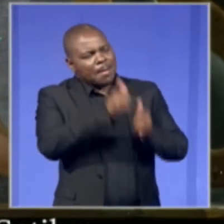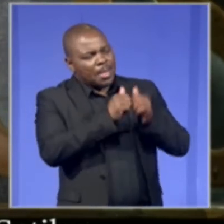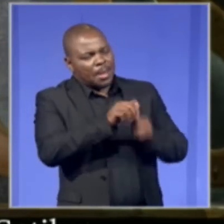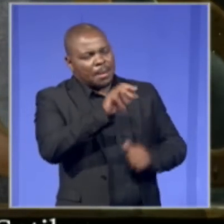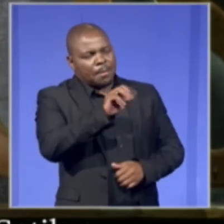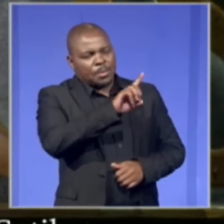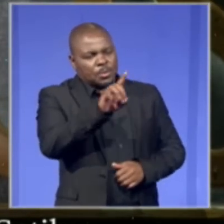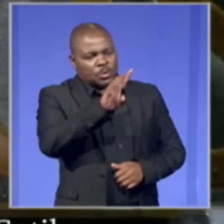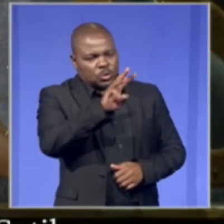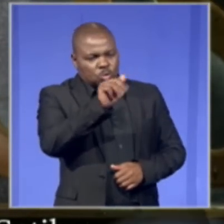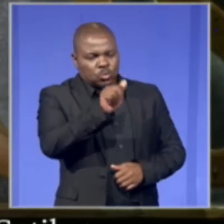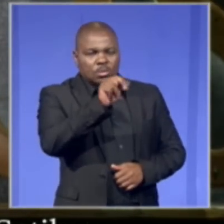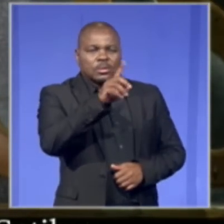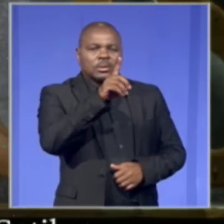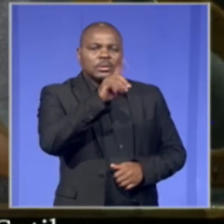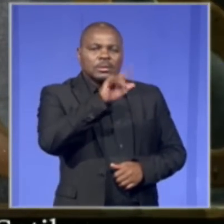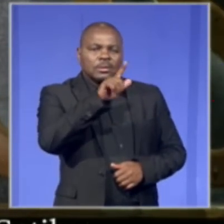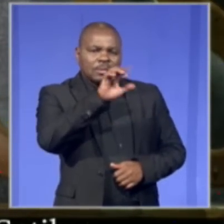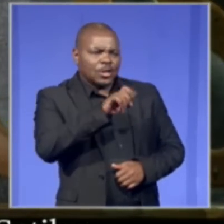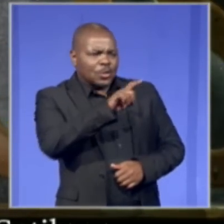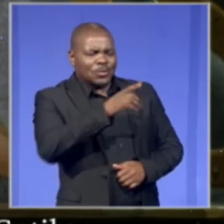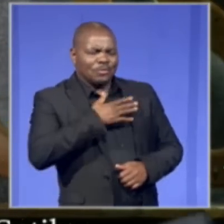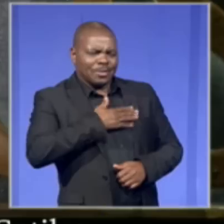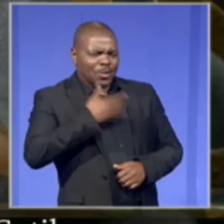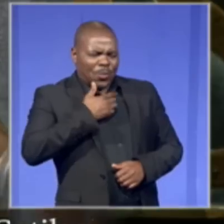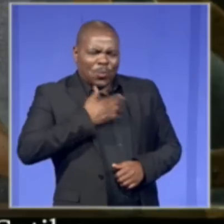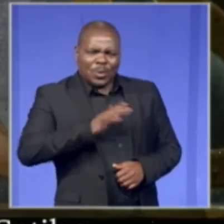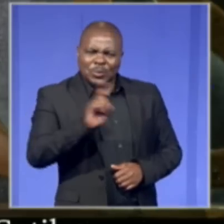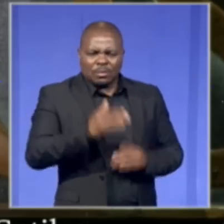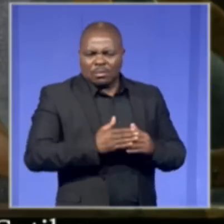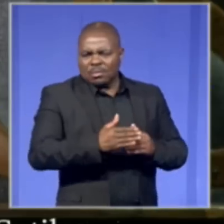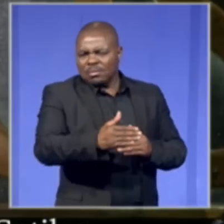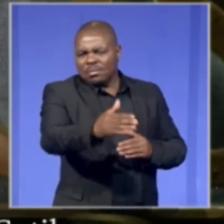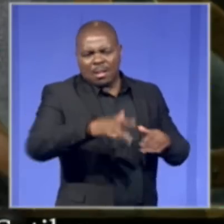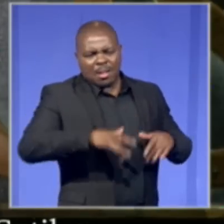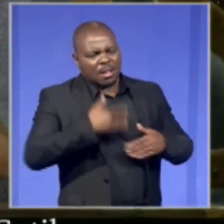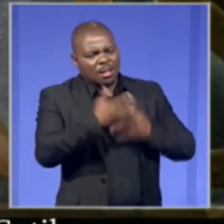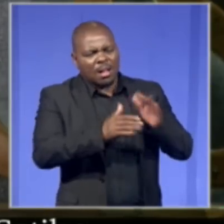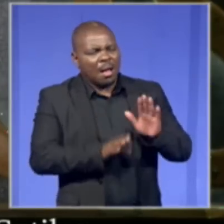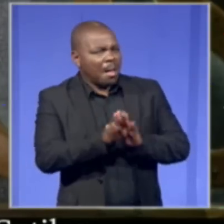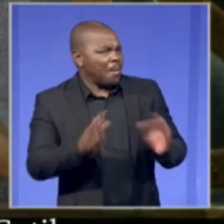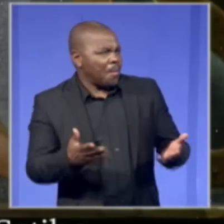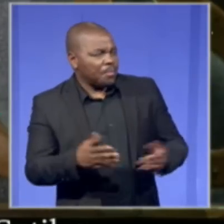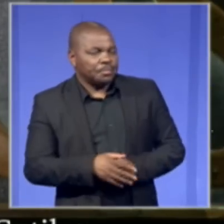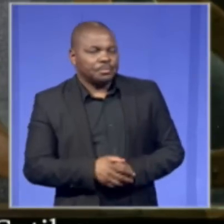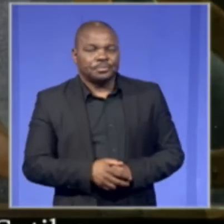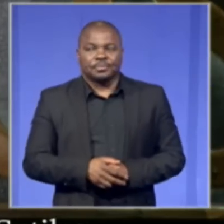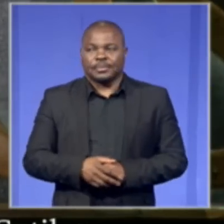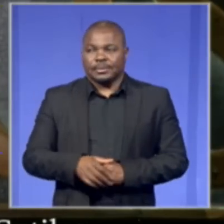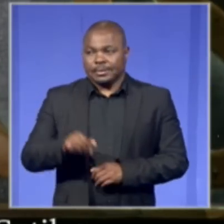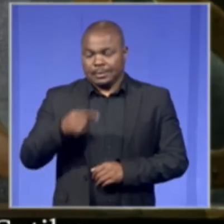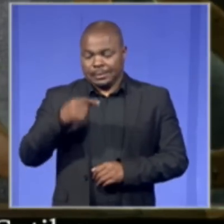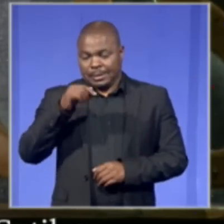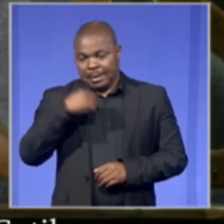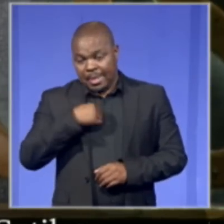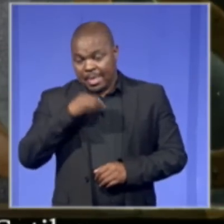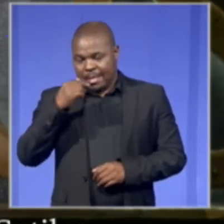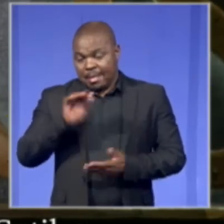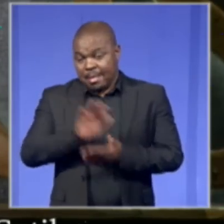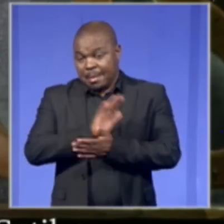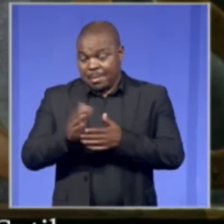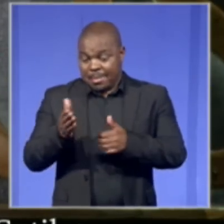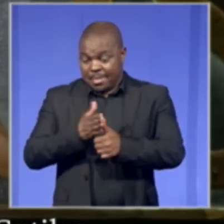o se itumeletseng ene o batla go bona go diragalang gape mo boselong jwa gago ha nako ntse e tswelela pele na nka itumela hela gore ha batho